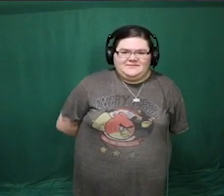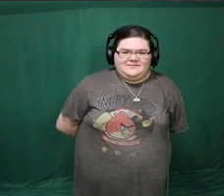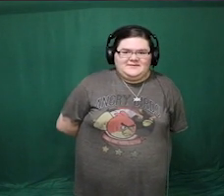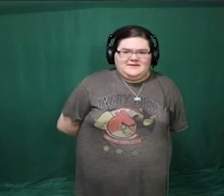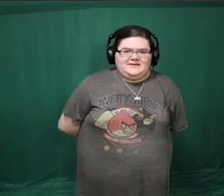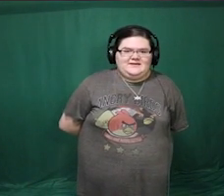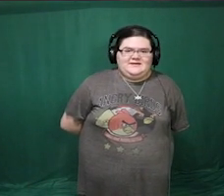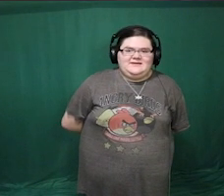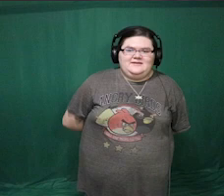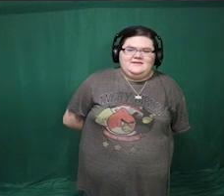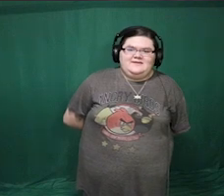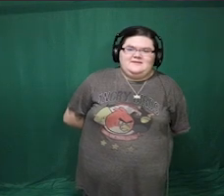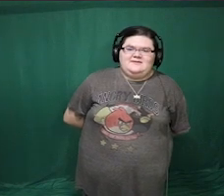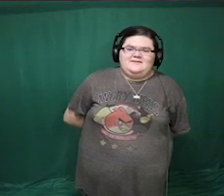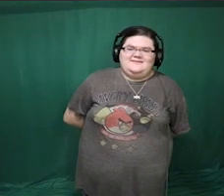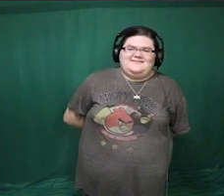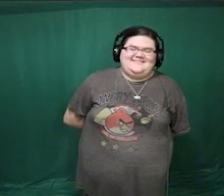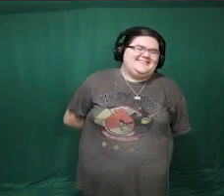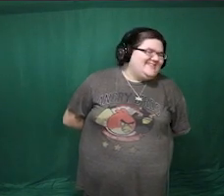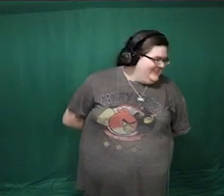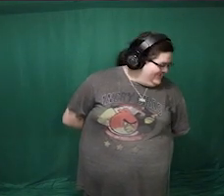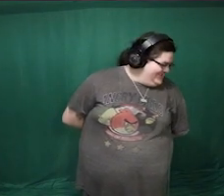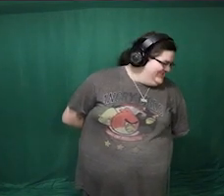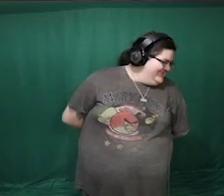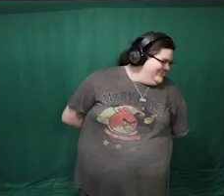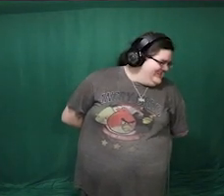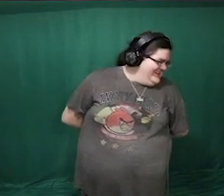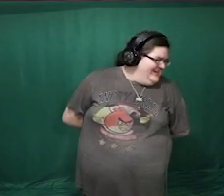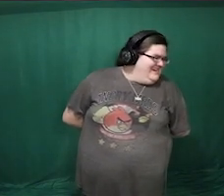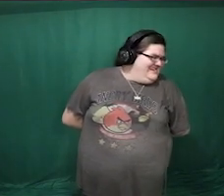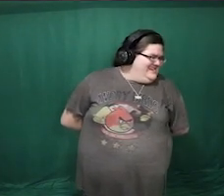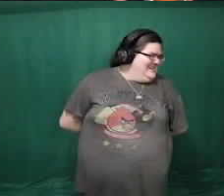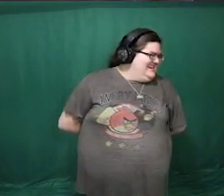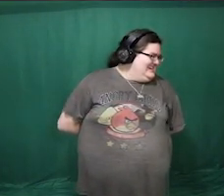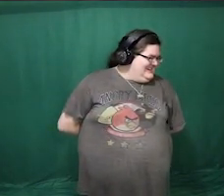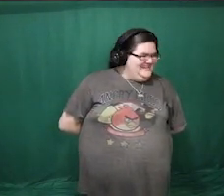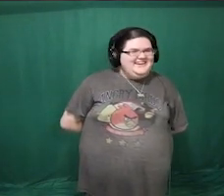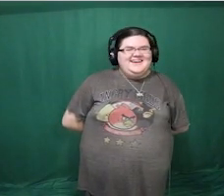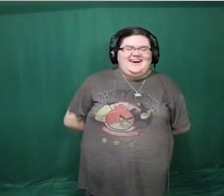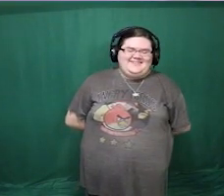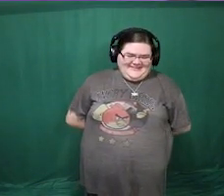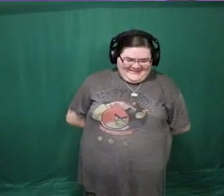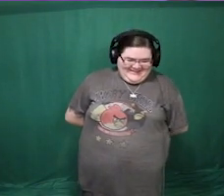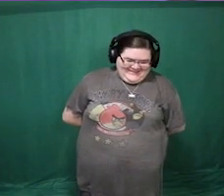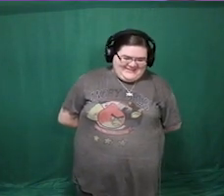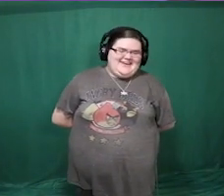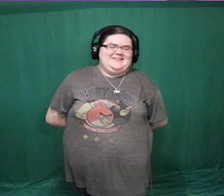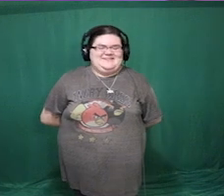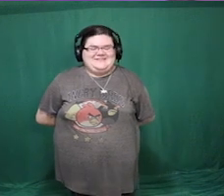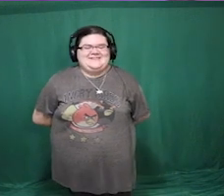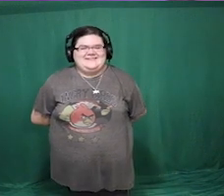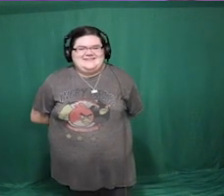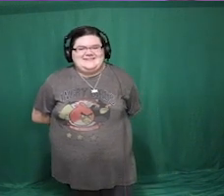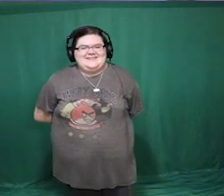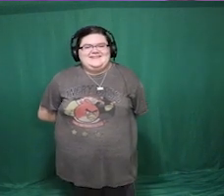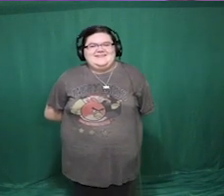is like a bat with wings, so I don't get it. How to nature? How to nature?